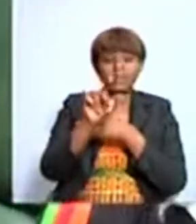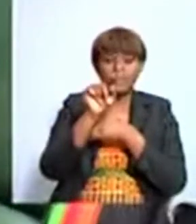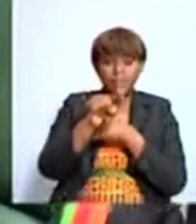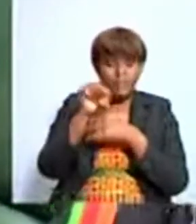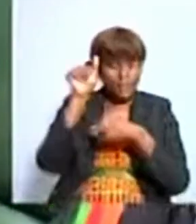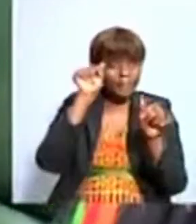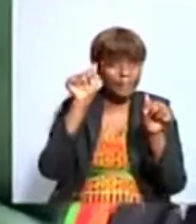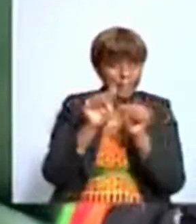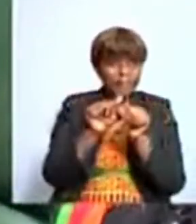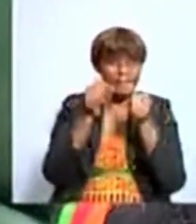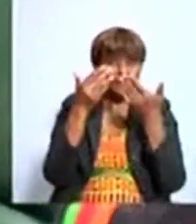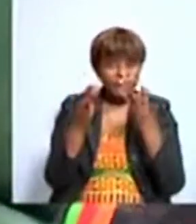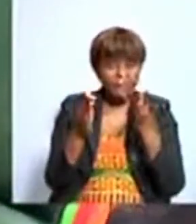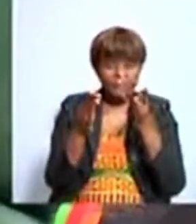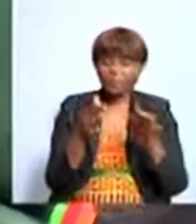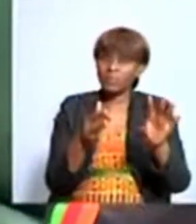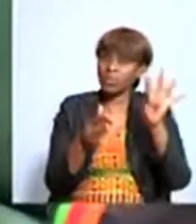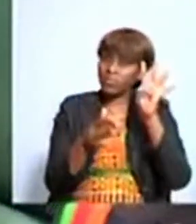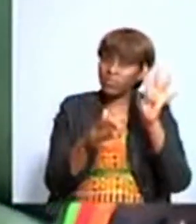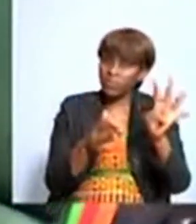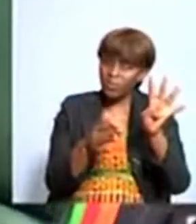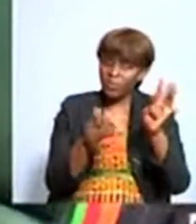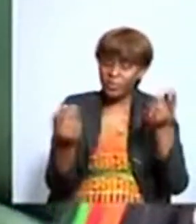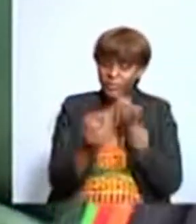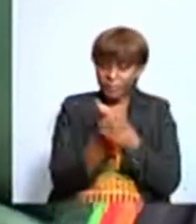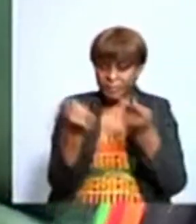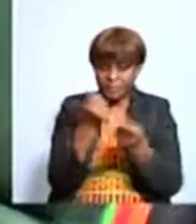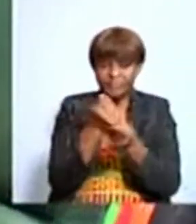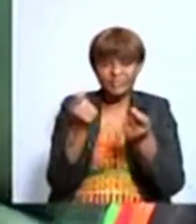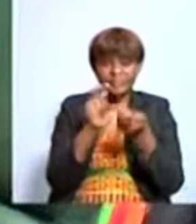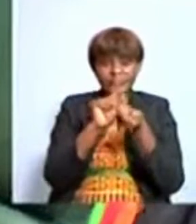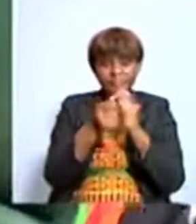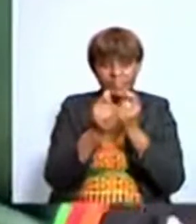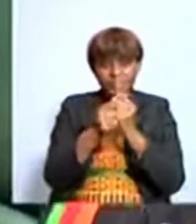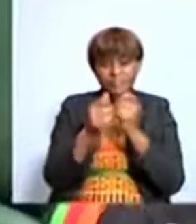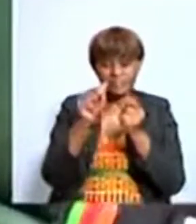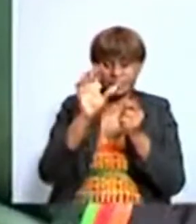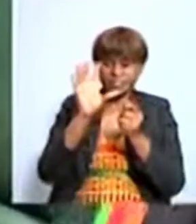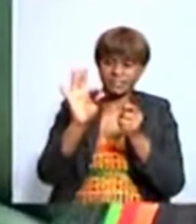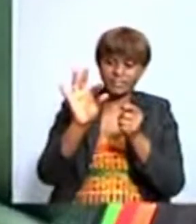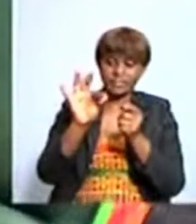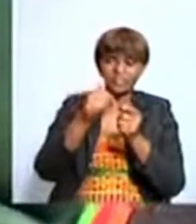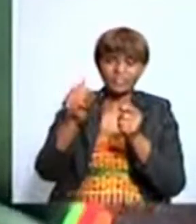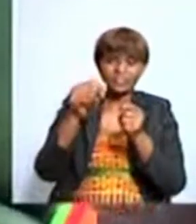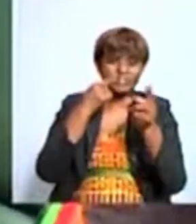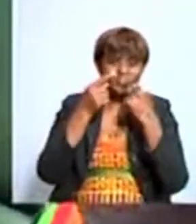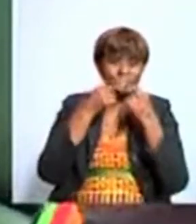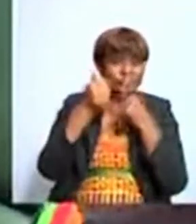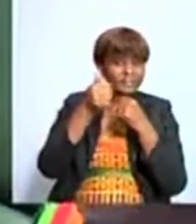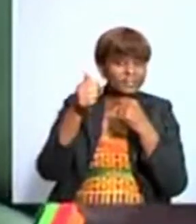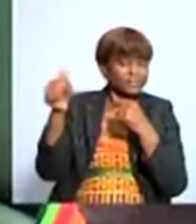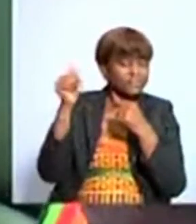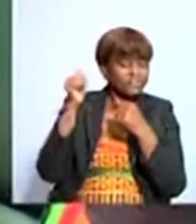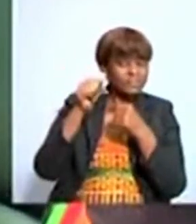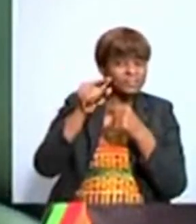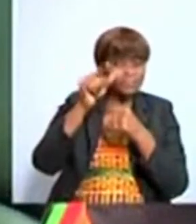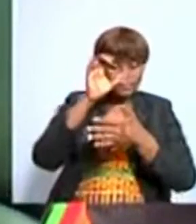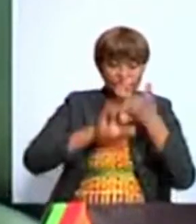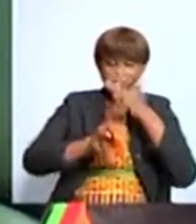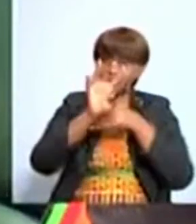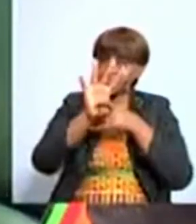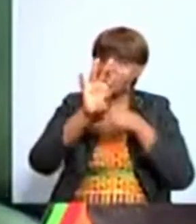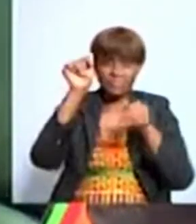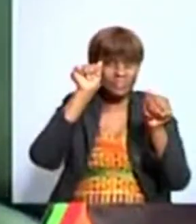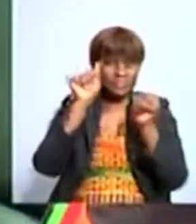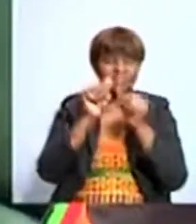to. Clause 4, amendment of Section 9. Any debate? Any objection? Clause 4 is